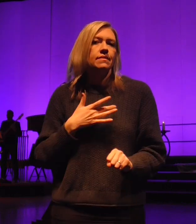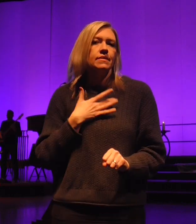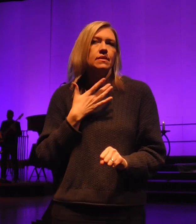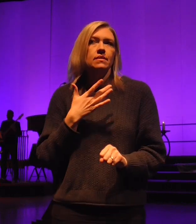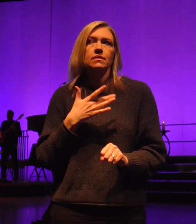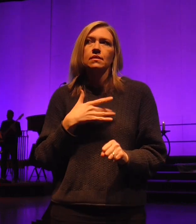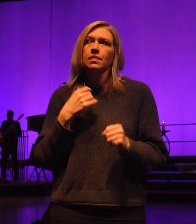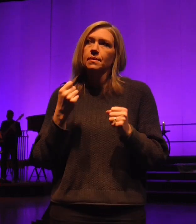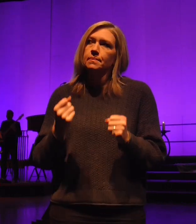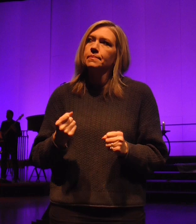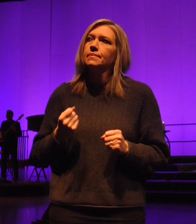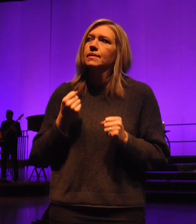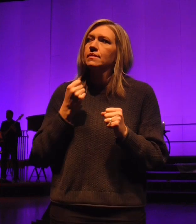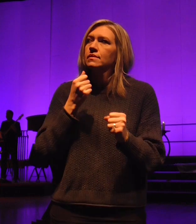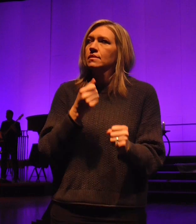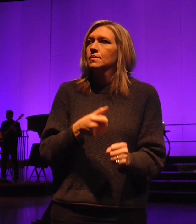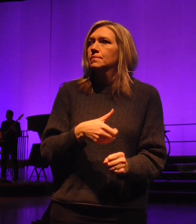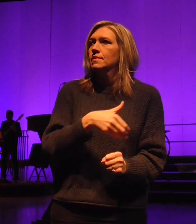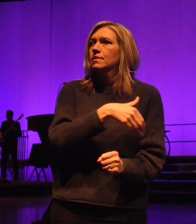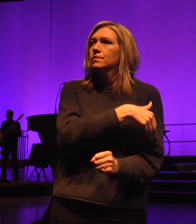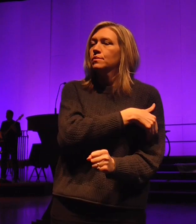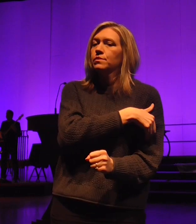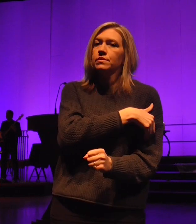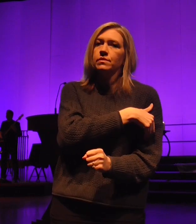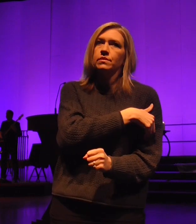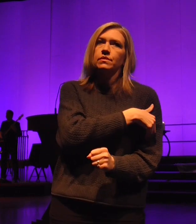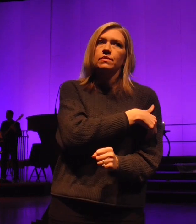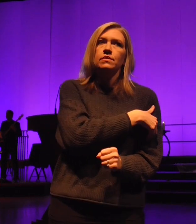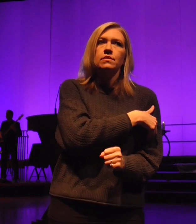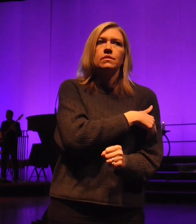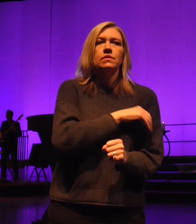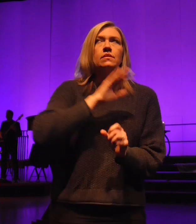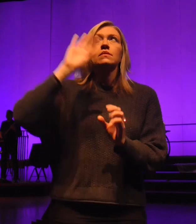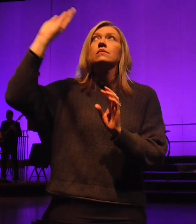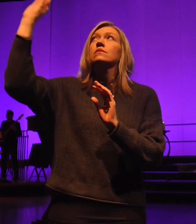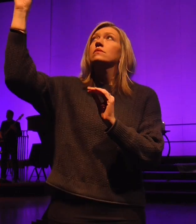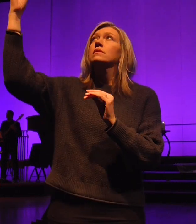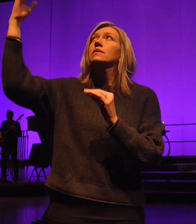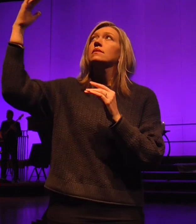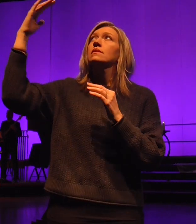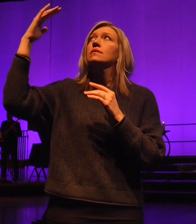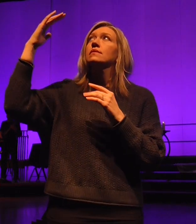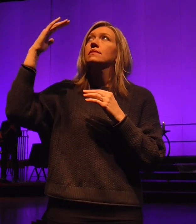can feel the mighty power and the